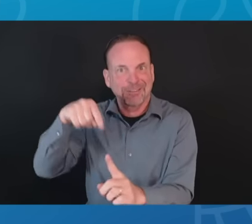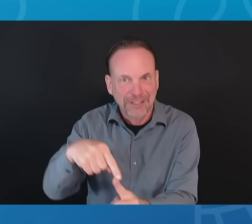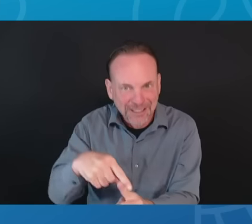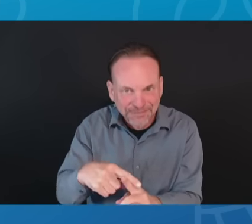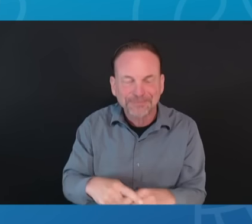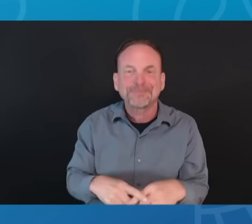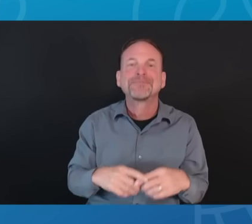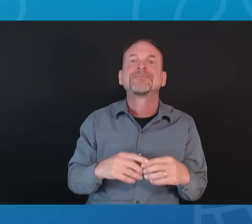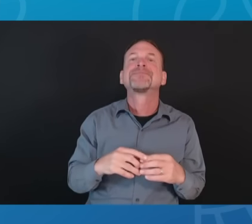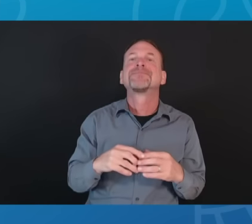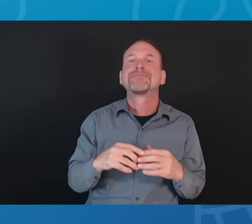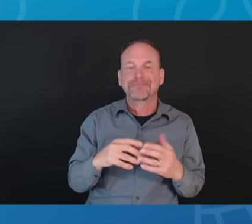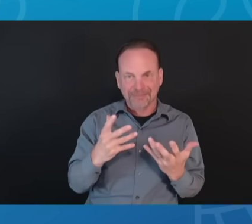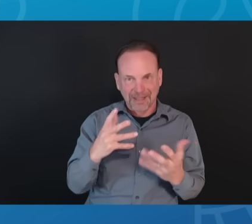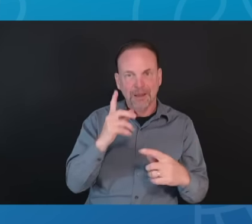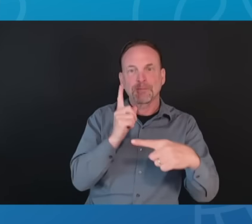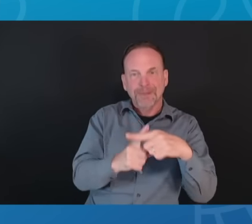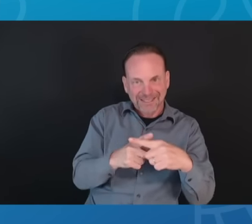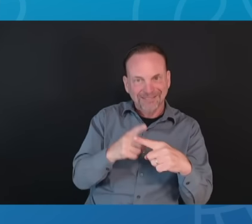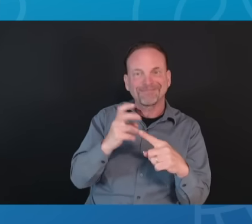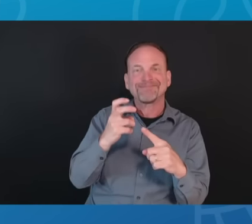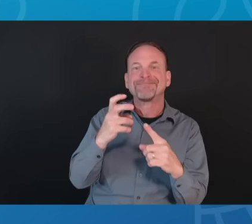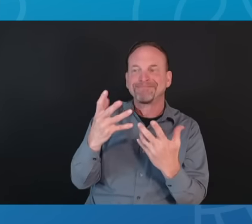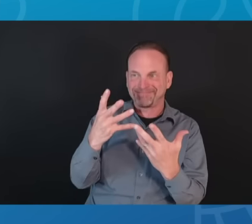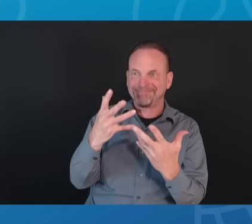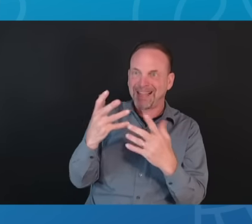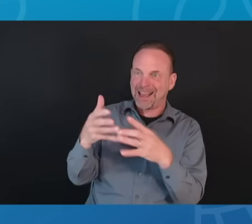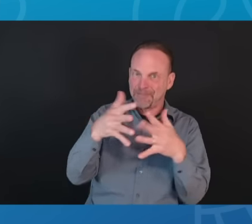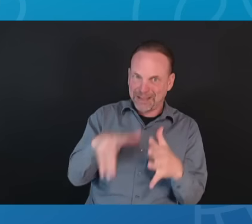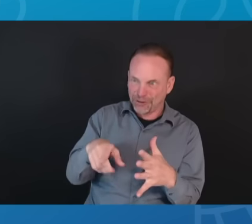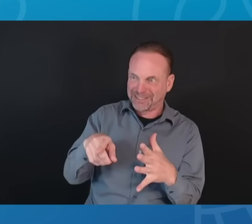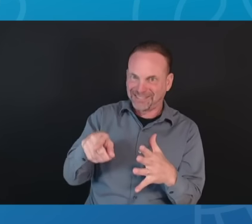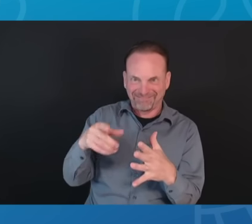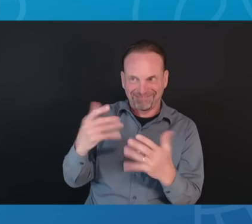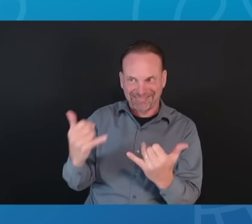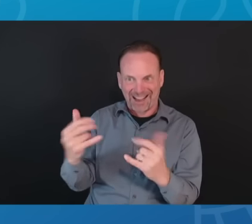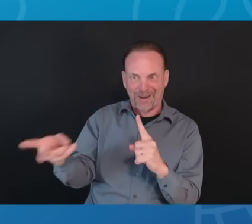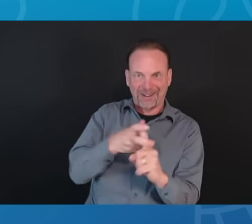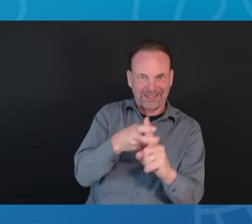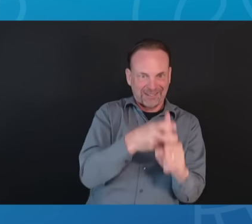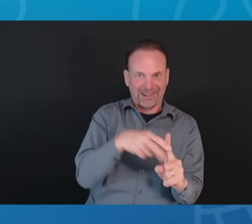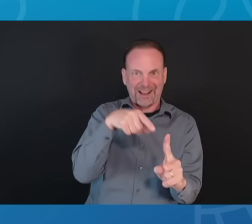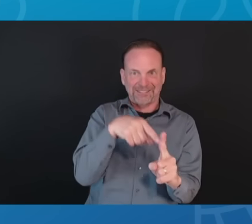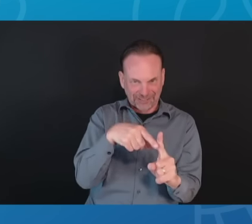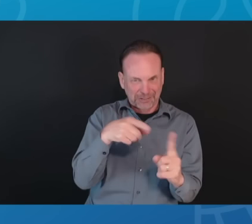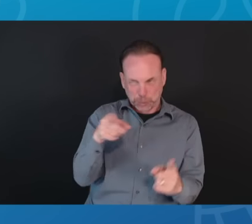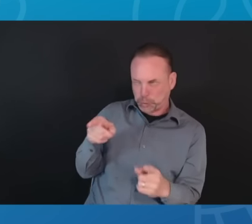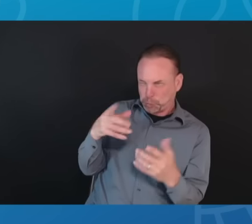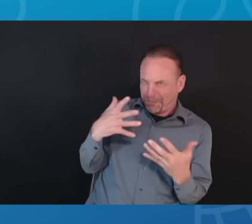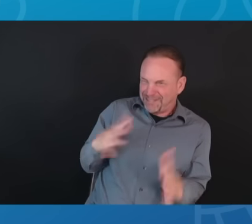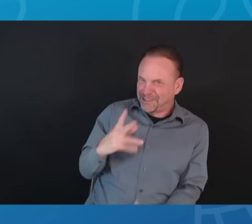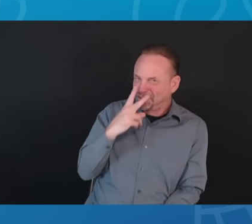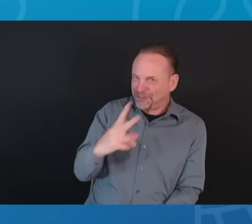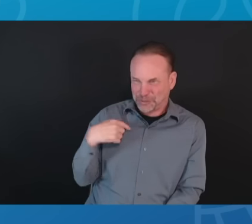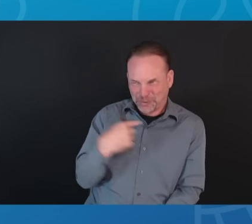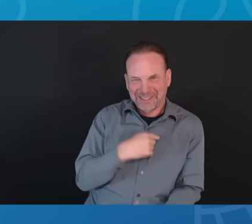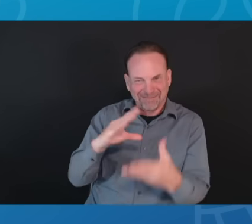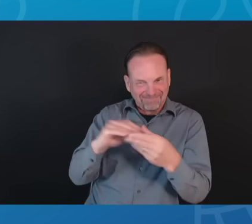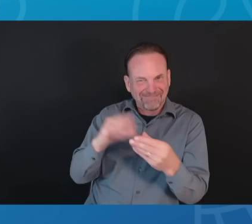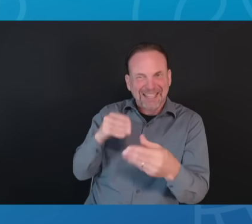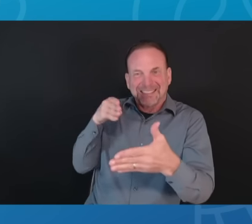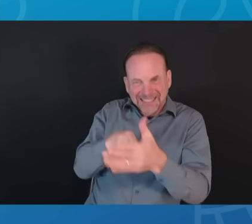October 7th. You have seen us on other occasions speak out, and we will continue to speak out forcefully about other